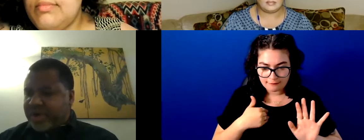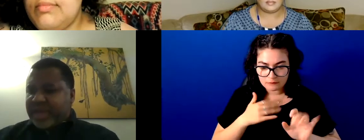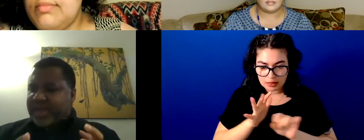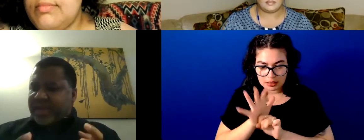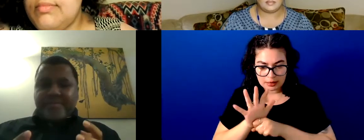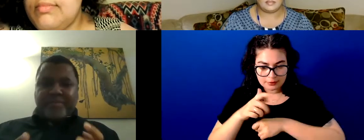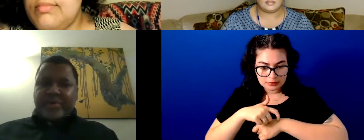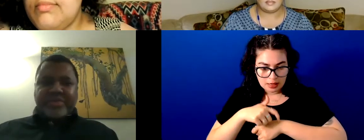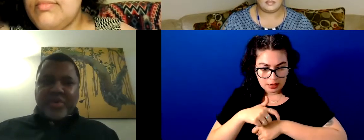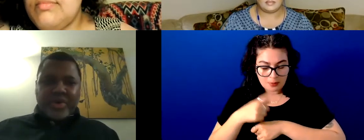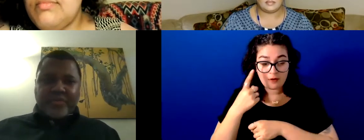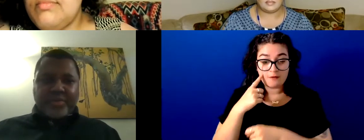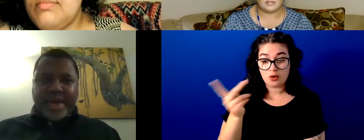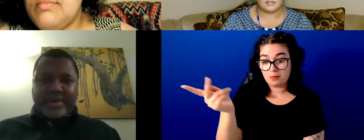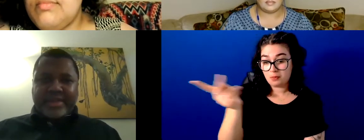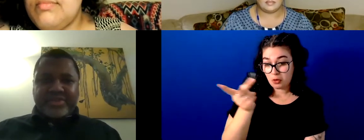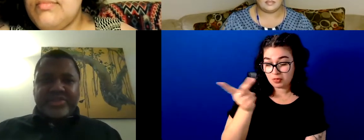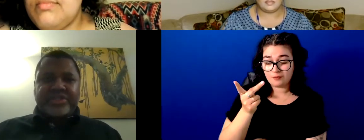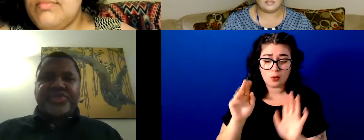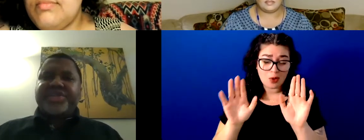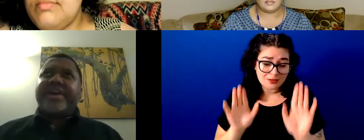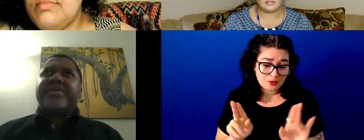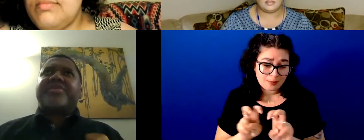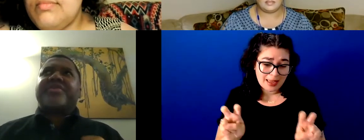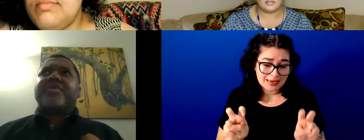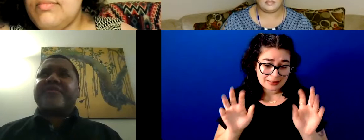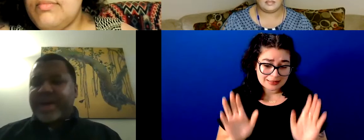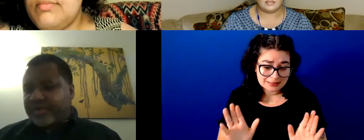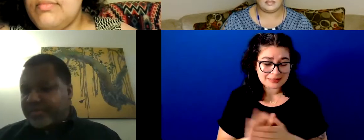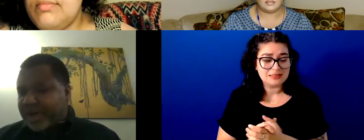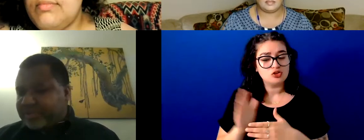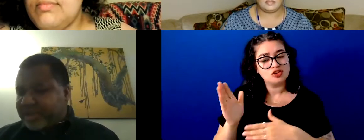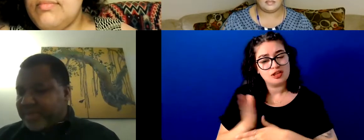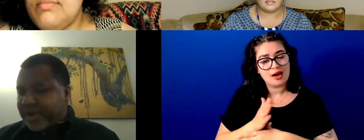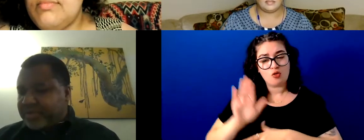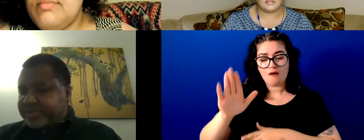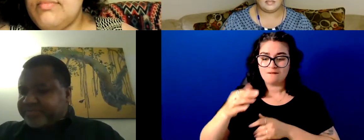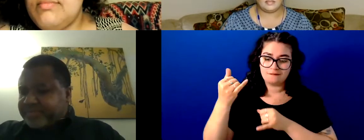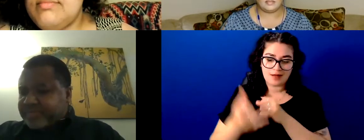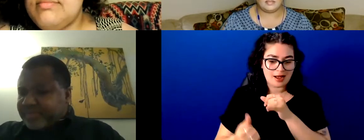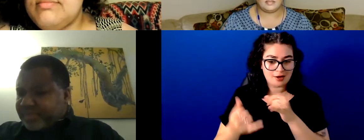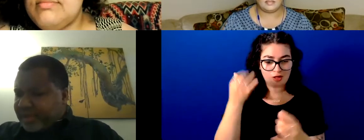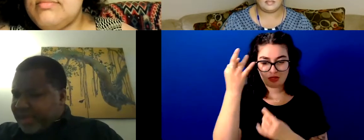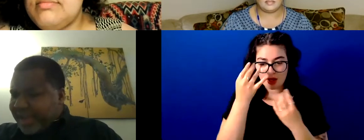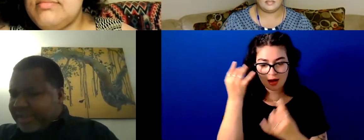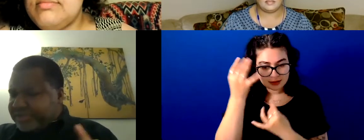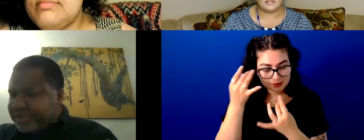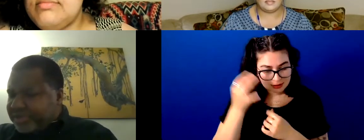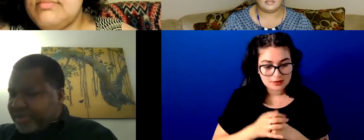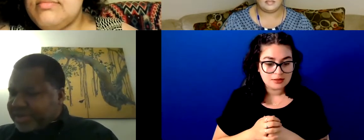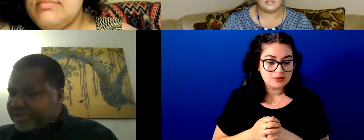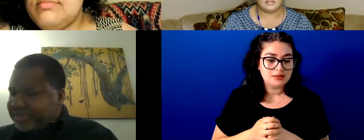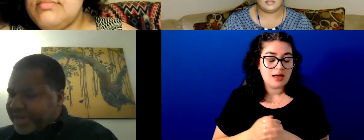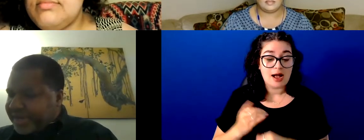for both of our wonderful panelists to just share your final thoughts about, I have